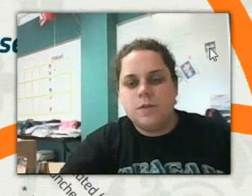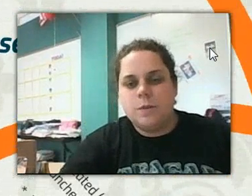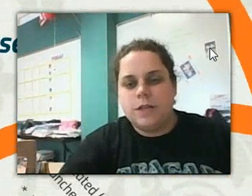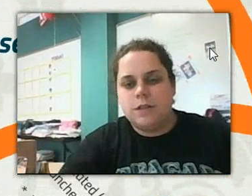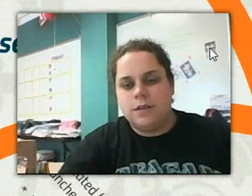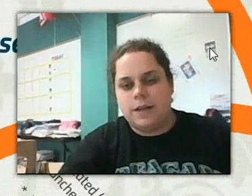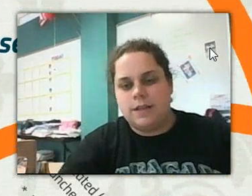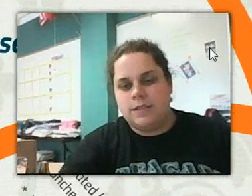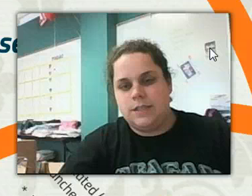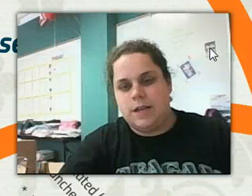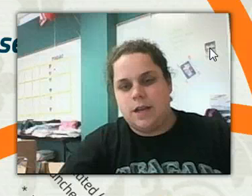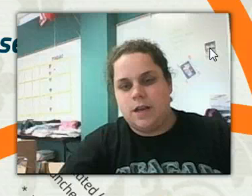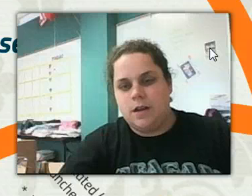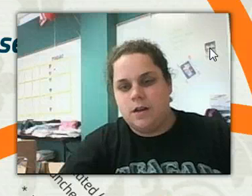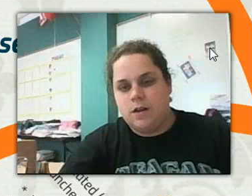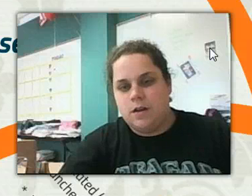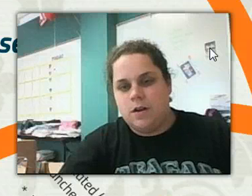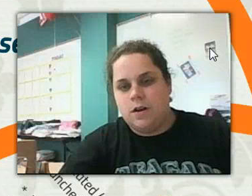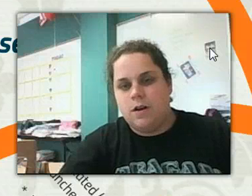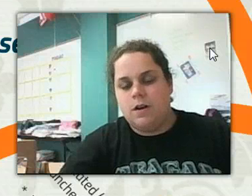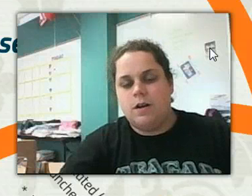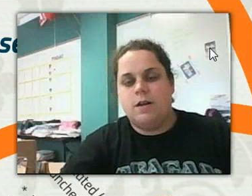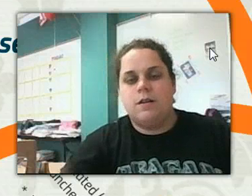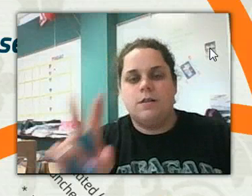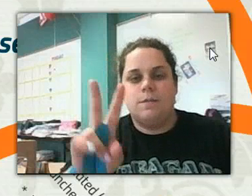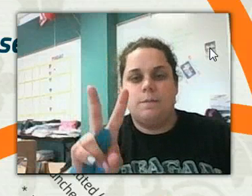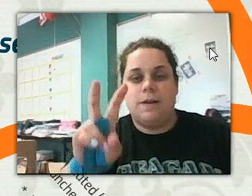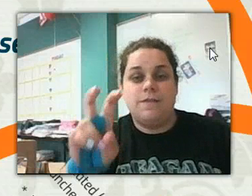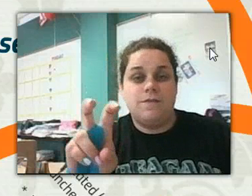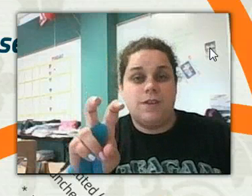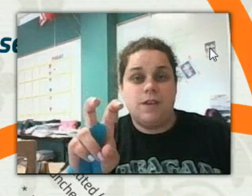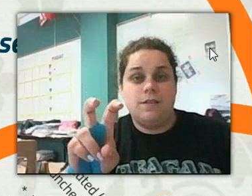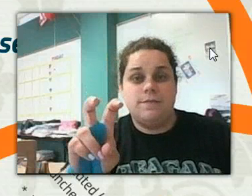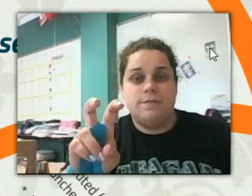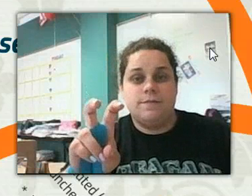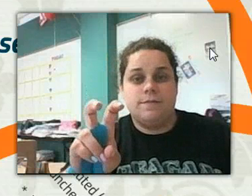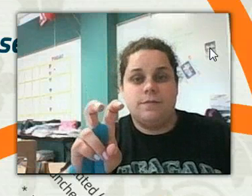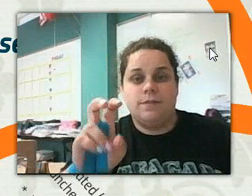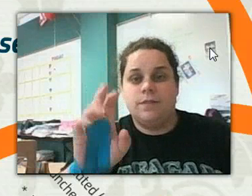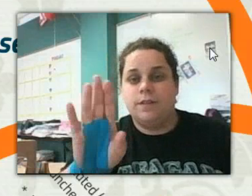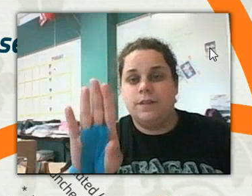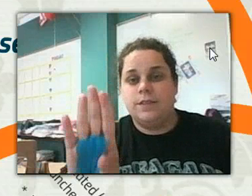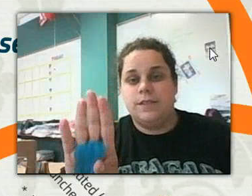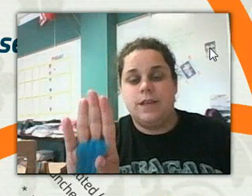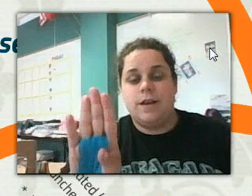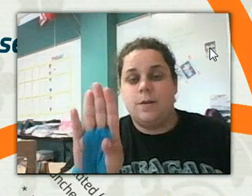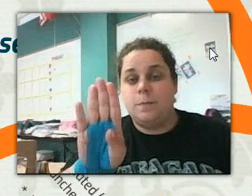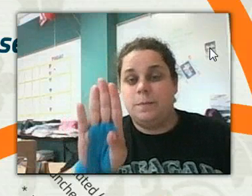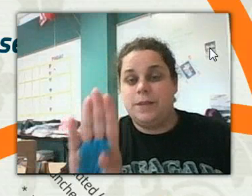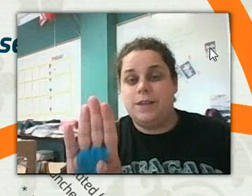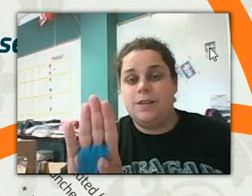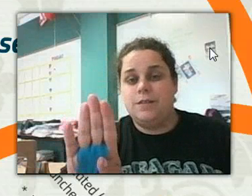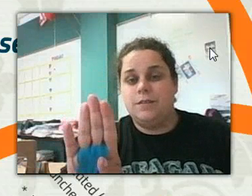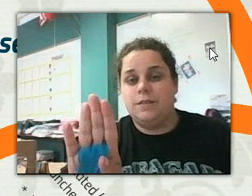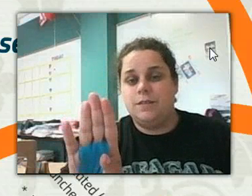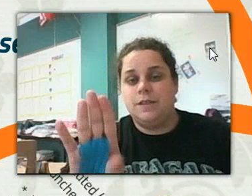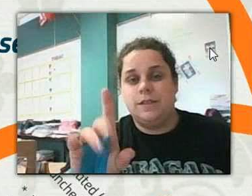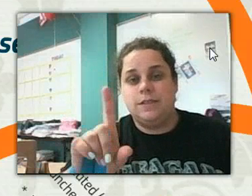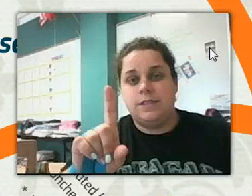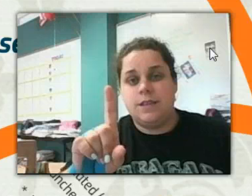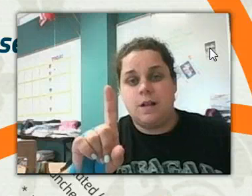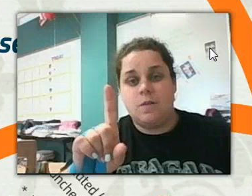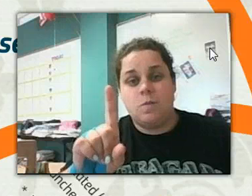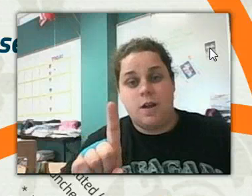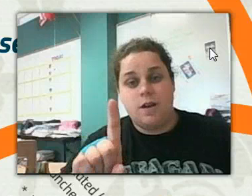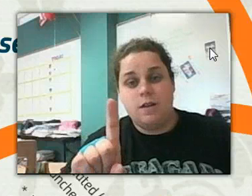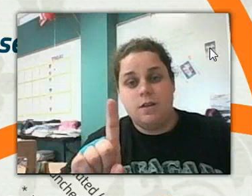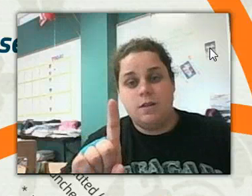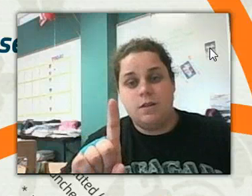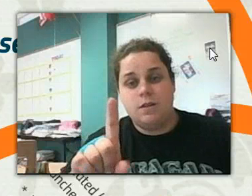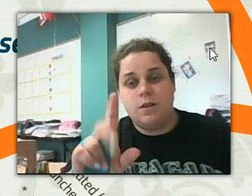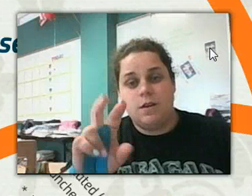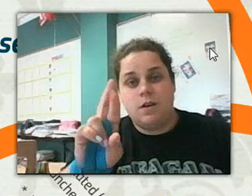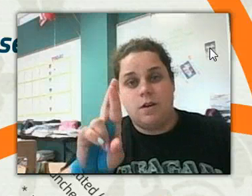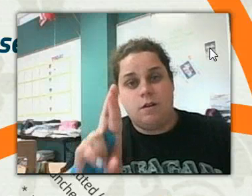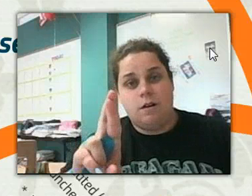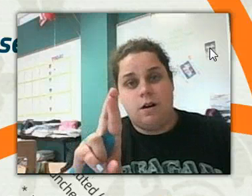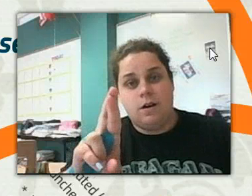So ones we could look at today are bent V, CLB,